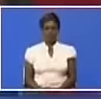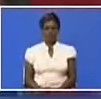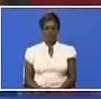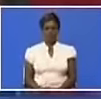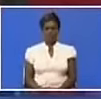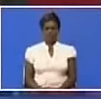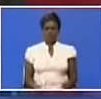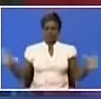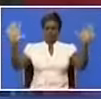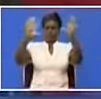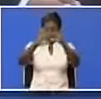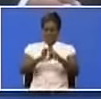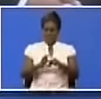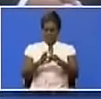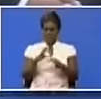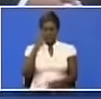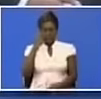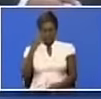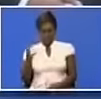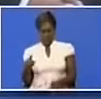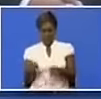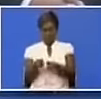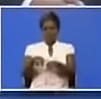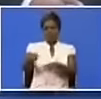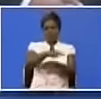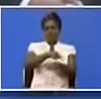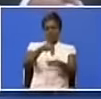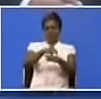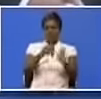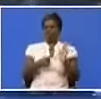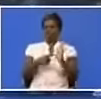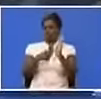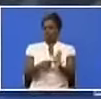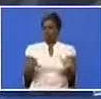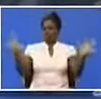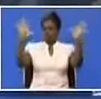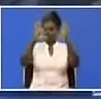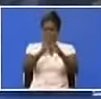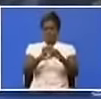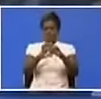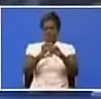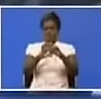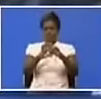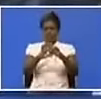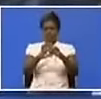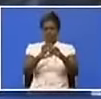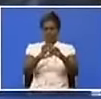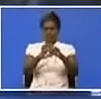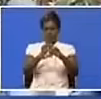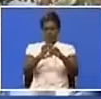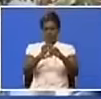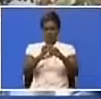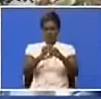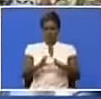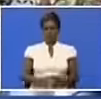Everyone has been united in grief and a sense of nationalism following one of the worst attacks ever witnessed by the KDF inside